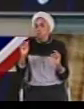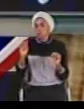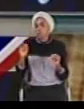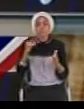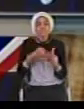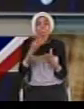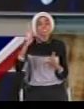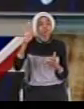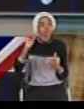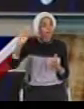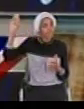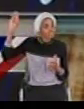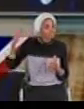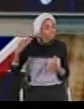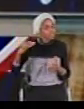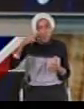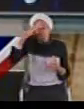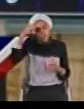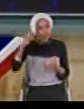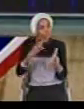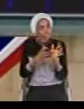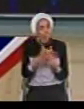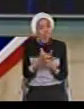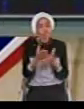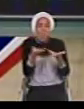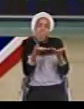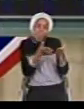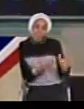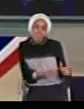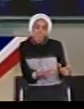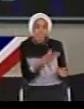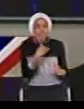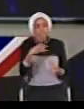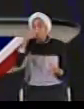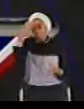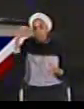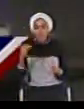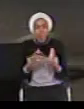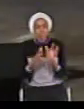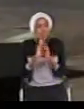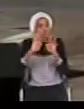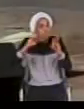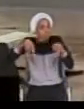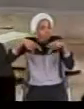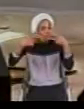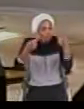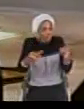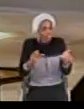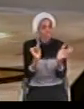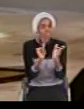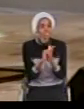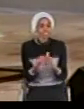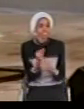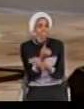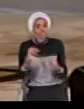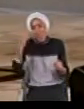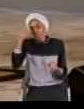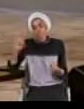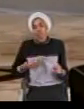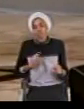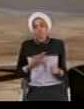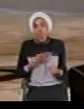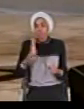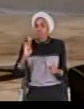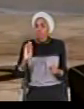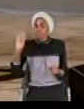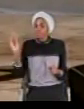grace, because Christ died and because Christ provided that salvation for us, for by grace are